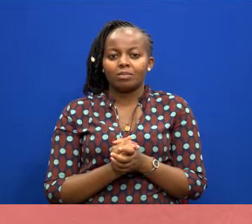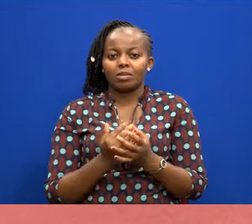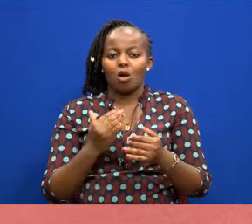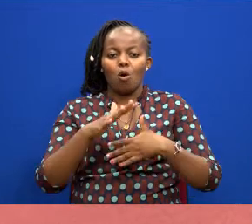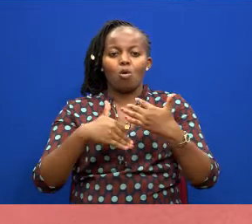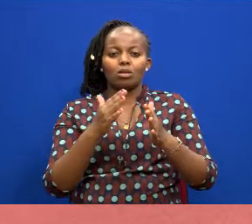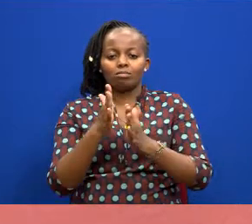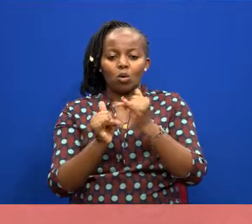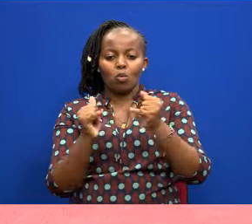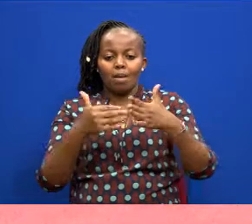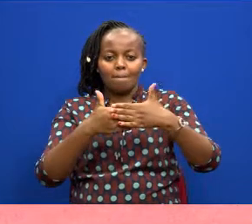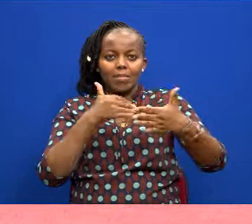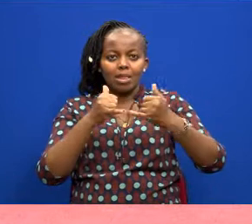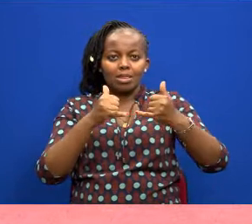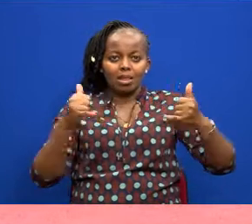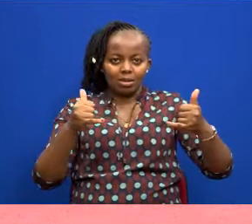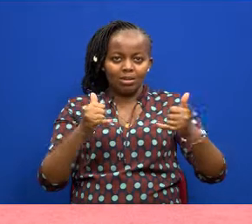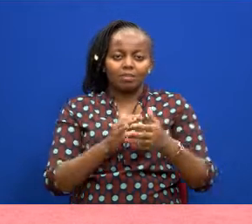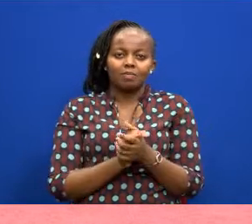Move your feet back a bit.